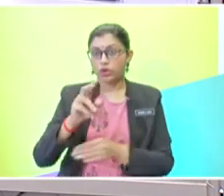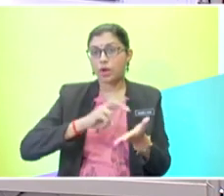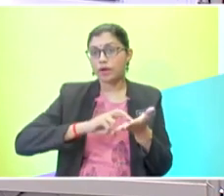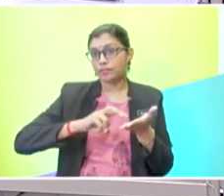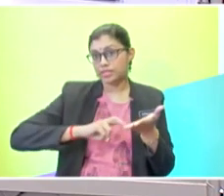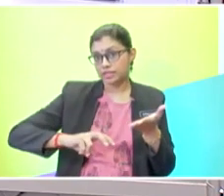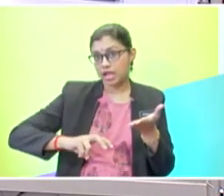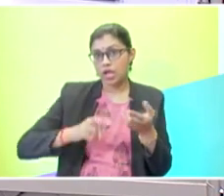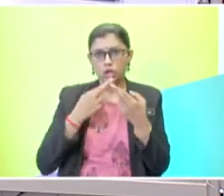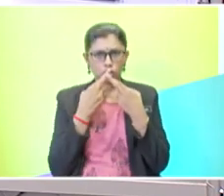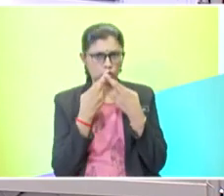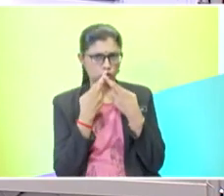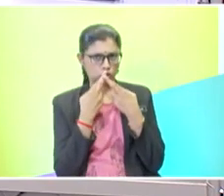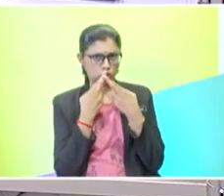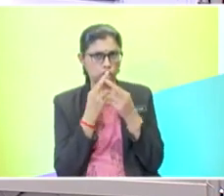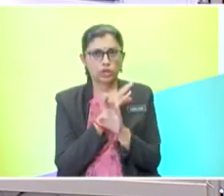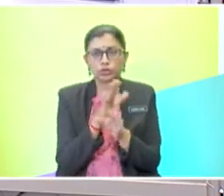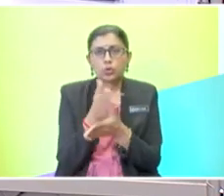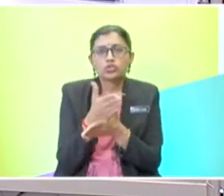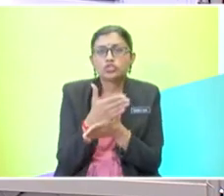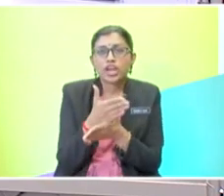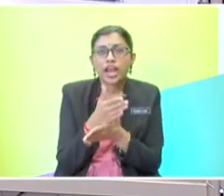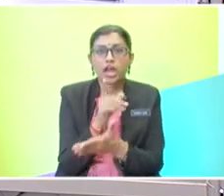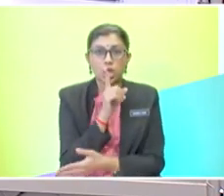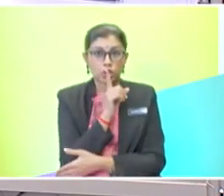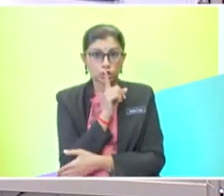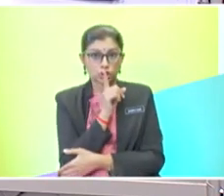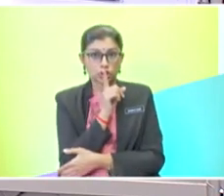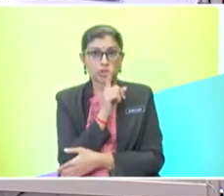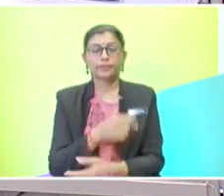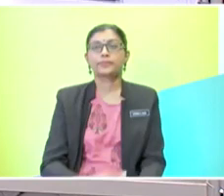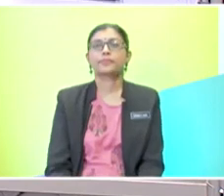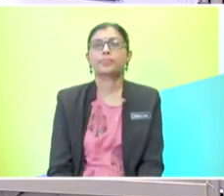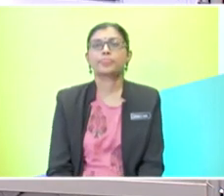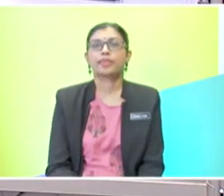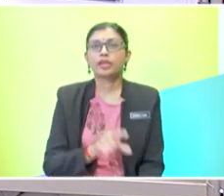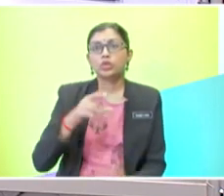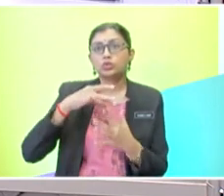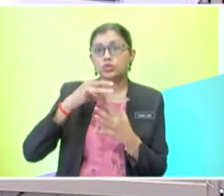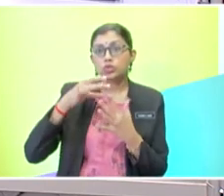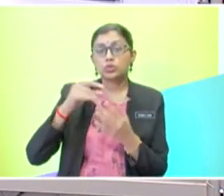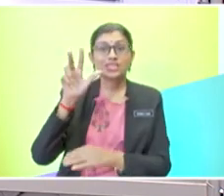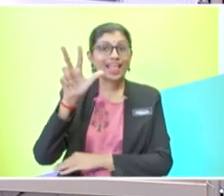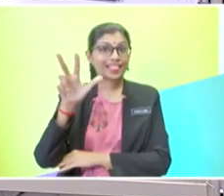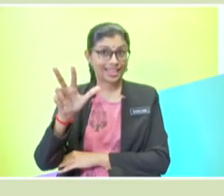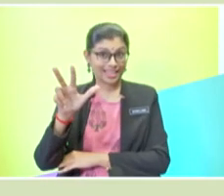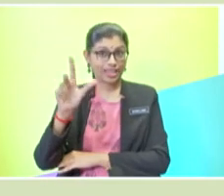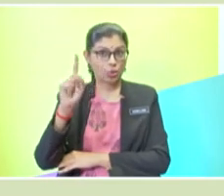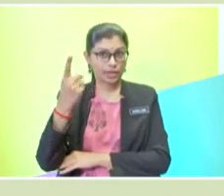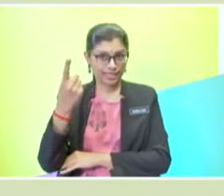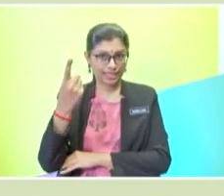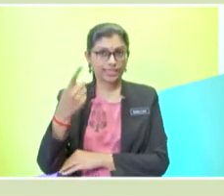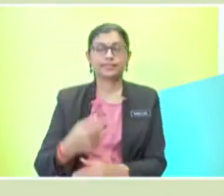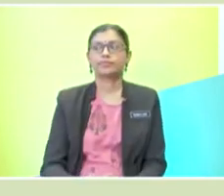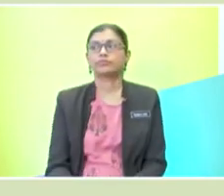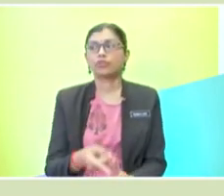Keep them secret from your friends, okay? Don't let your friend knows about these toppings, okay? But I want you to choose three toppings only, all right?